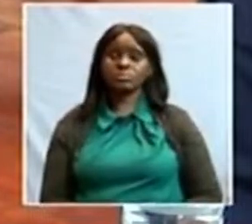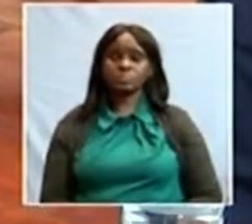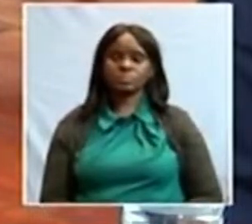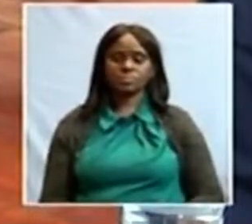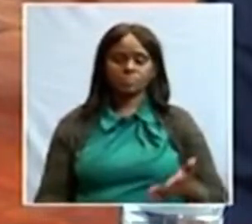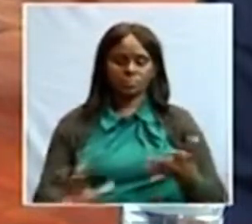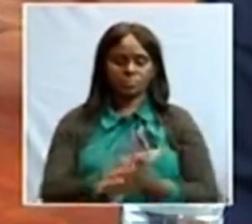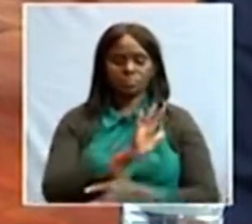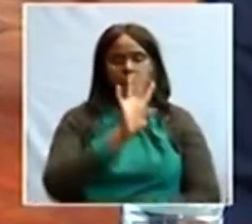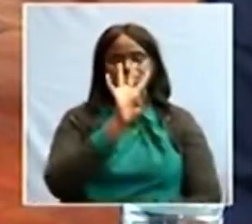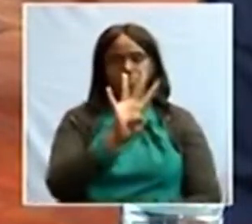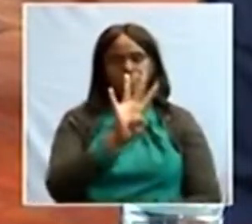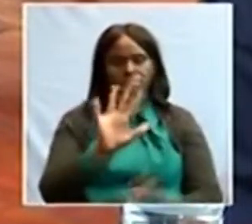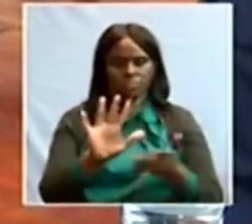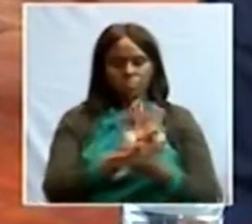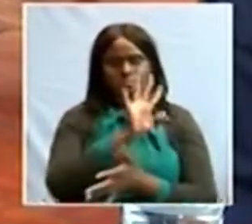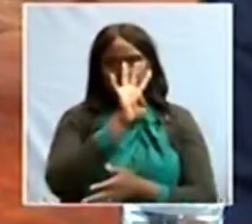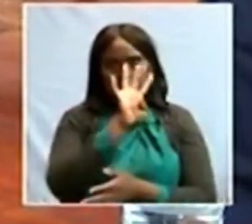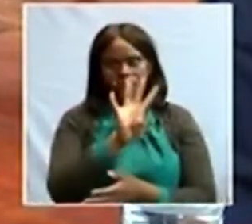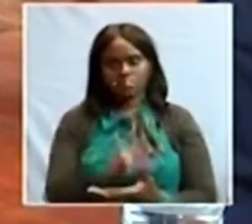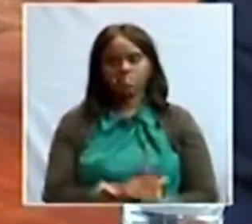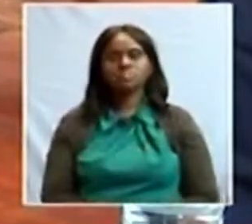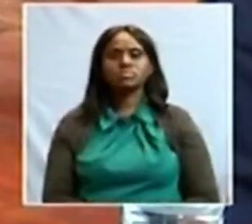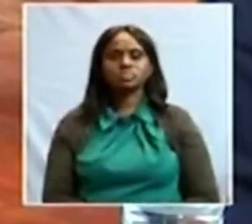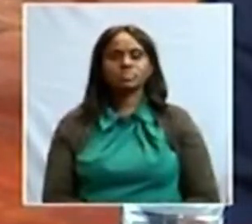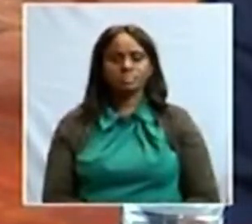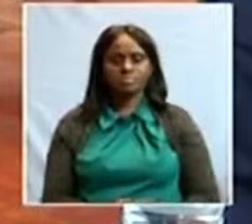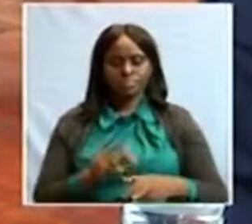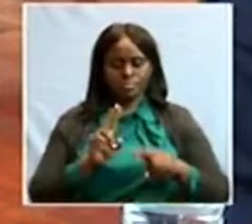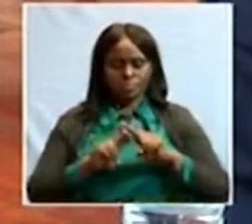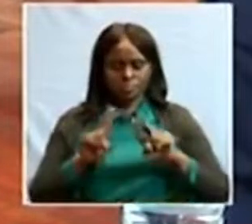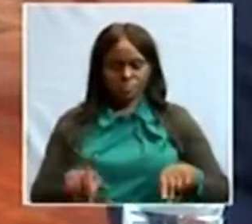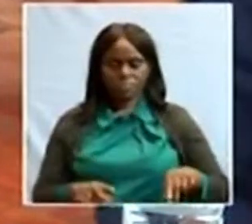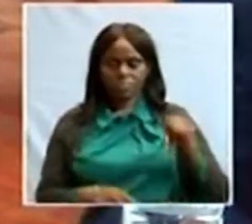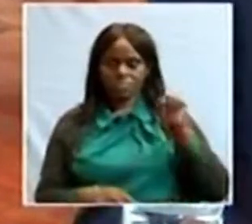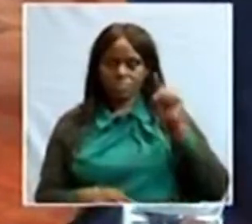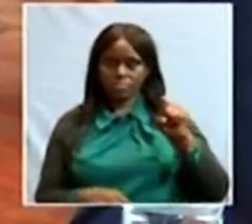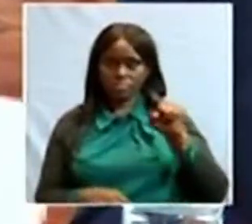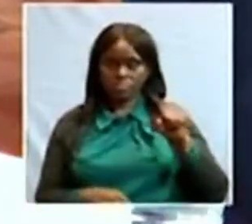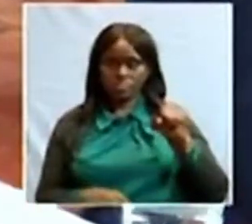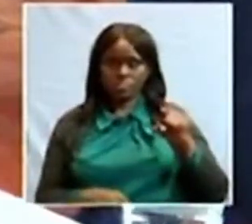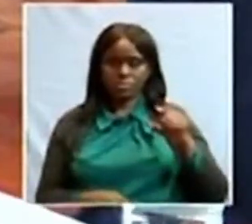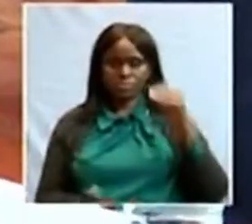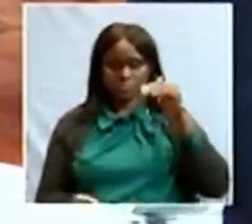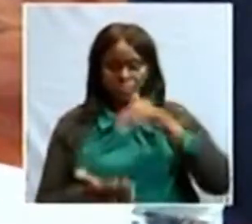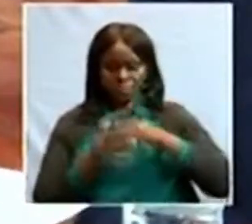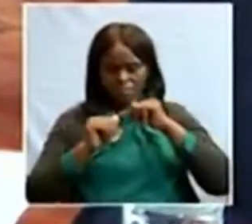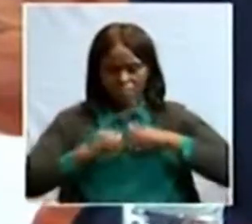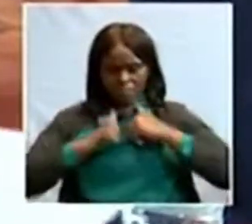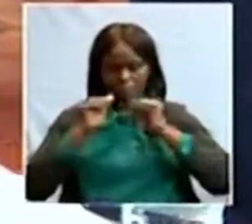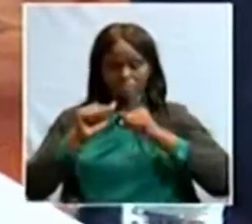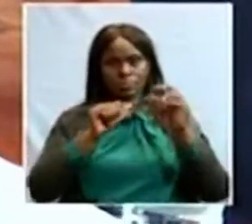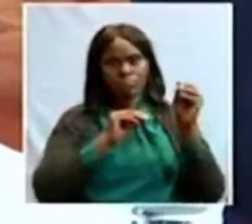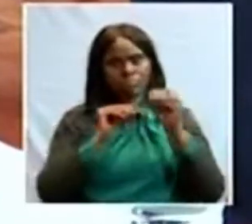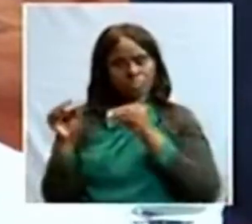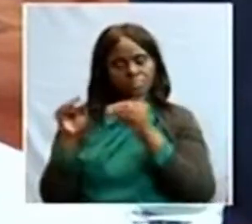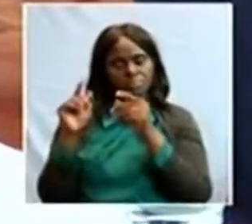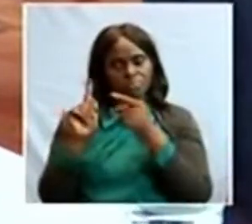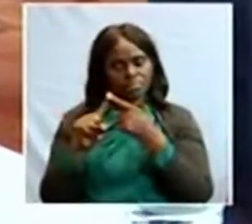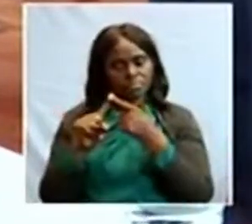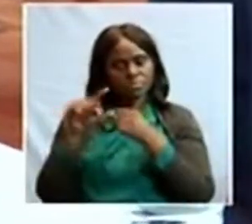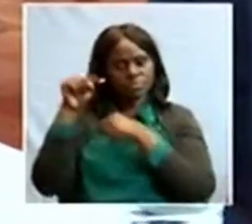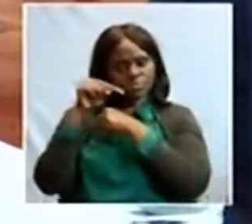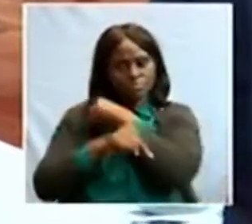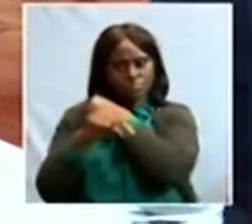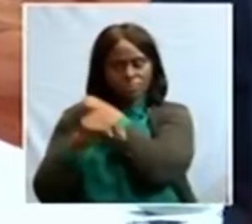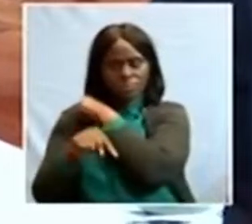Page 4. Page 4. Page 4. So, Chair, on this one, again, we can go to the details